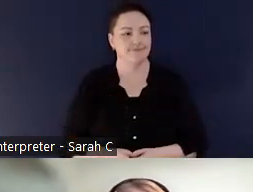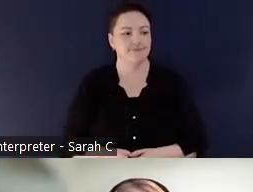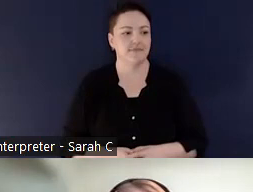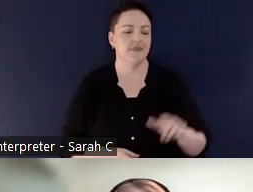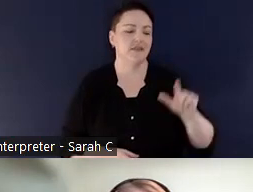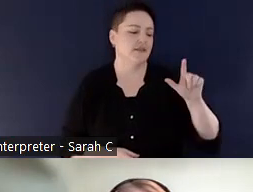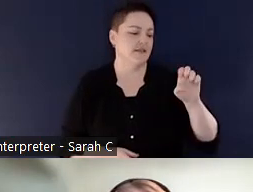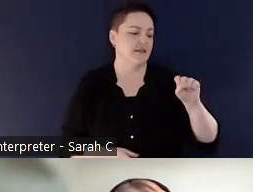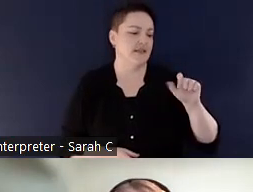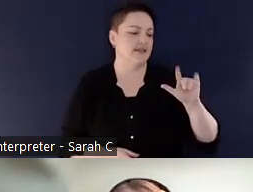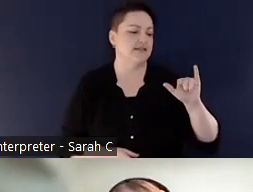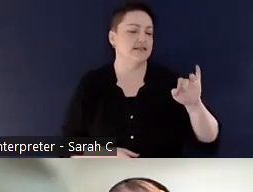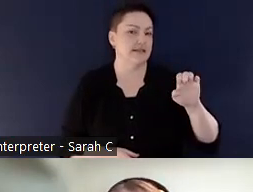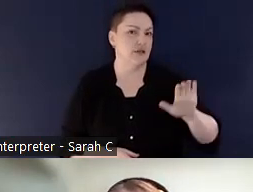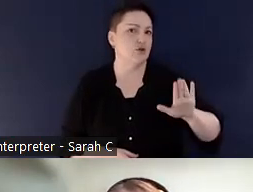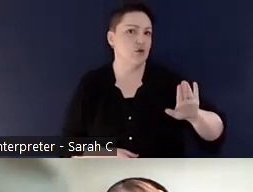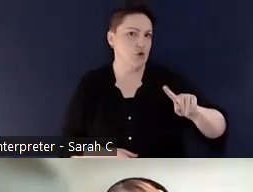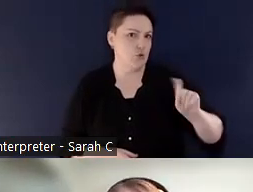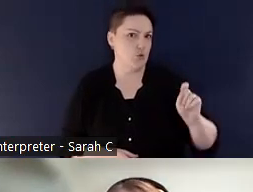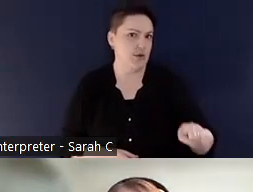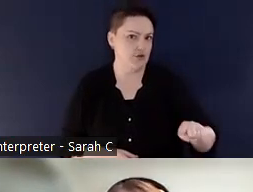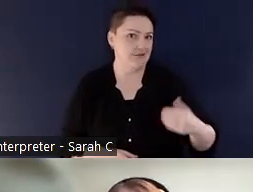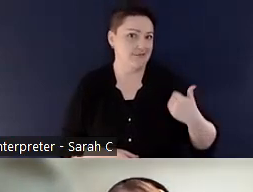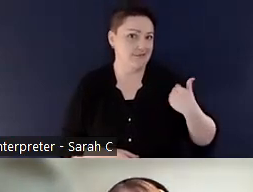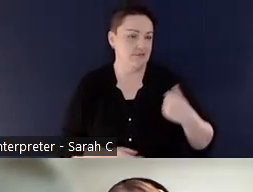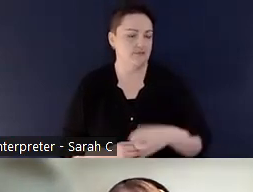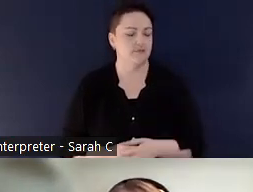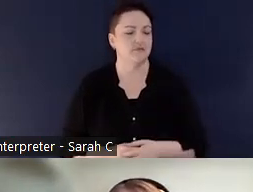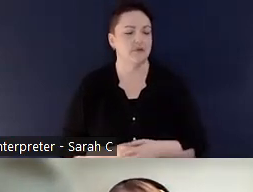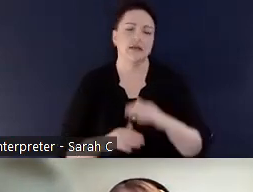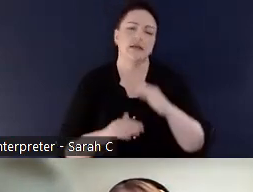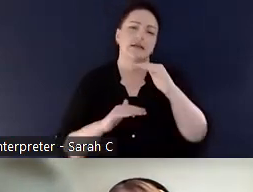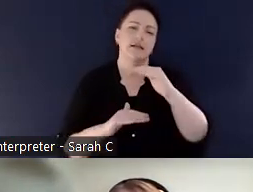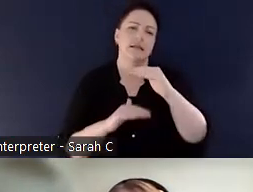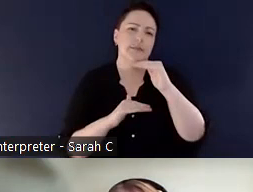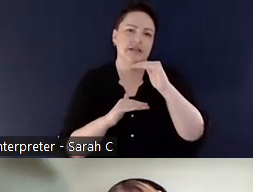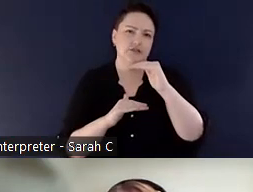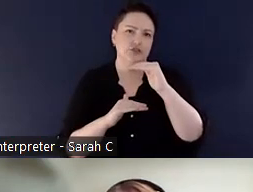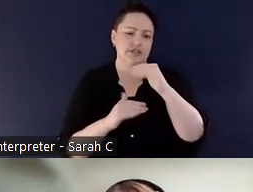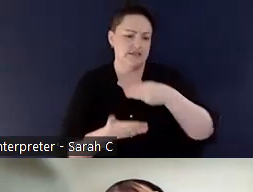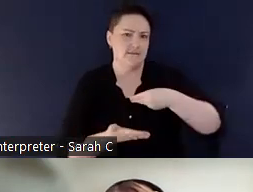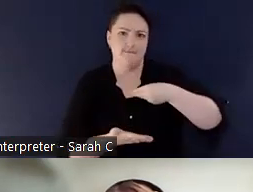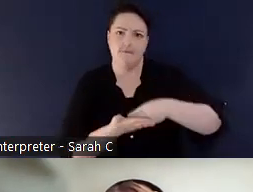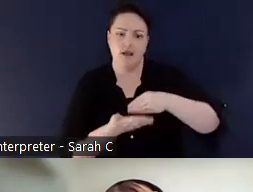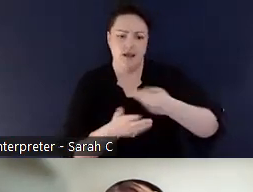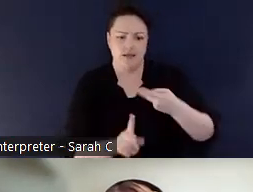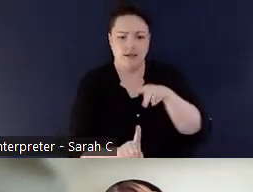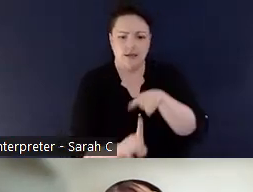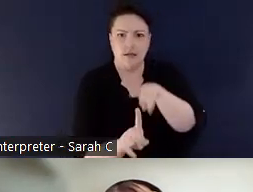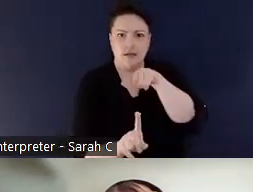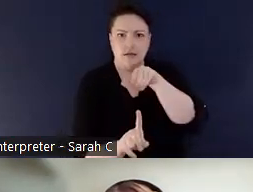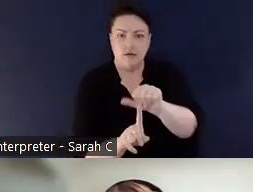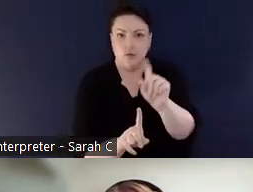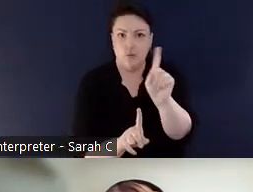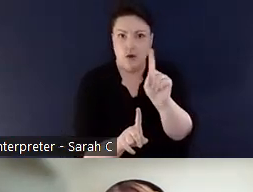question about the limitations on what the funding can be used for, there's a clarification that